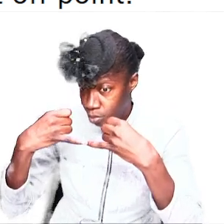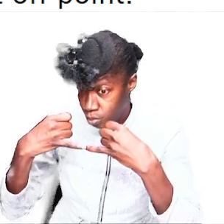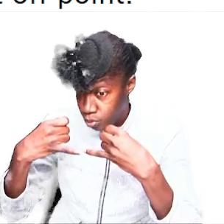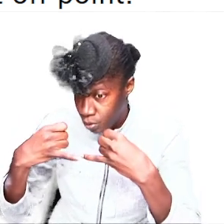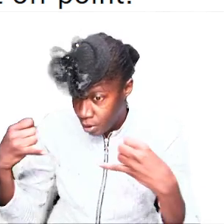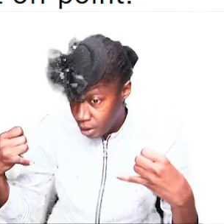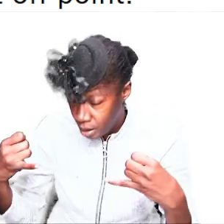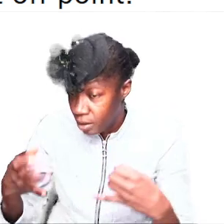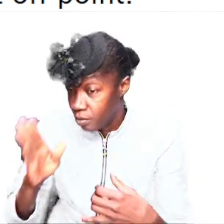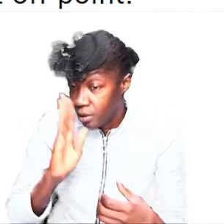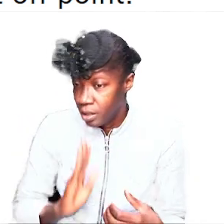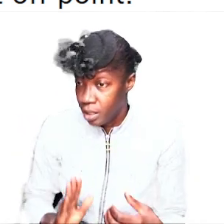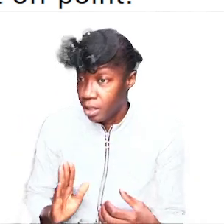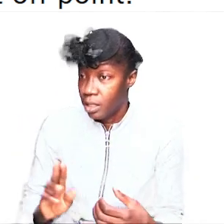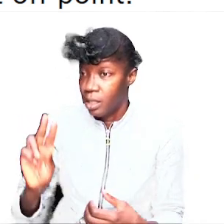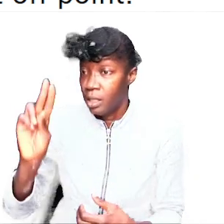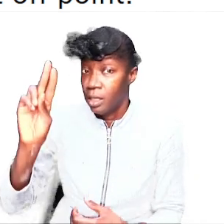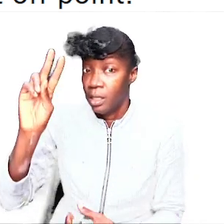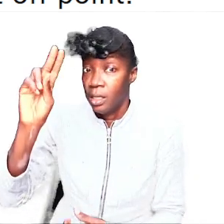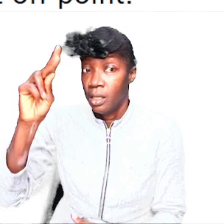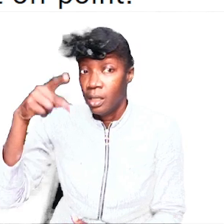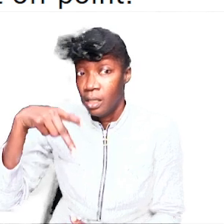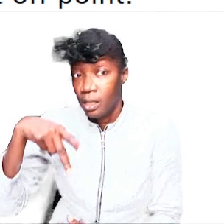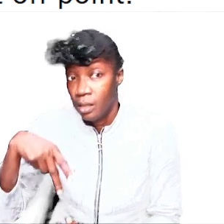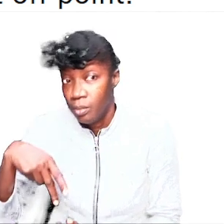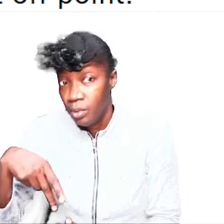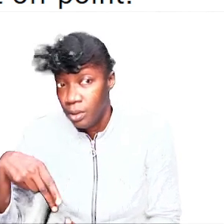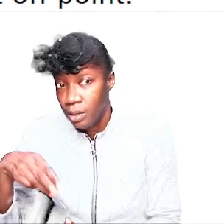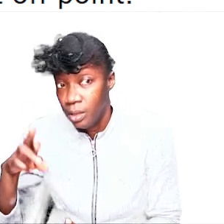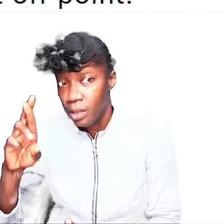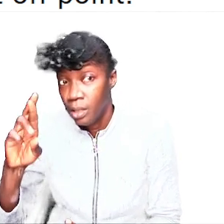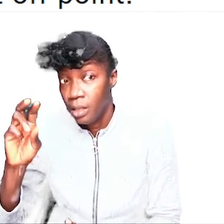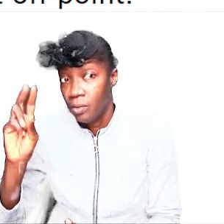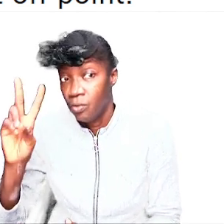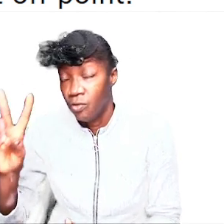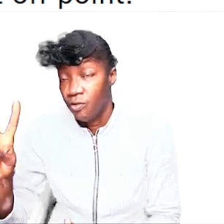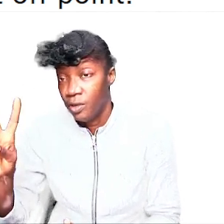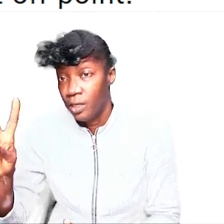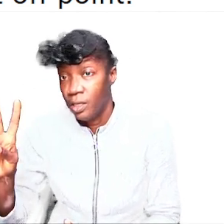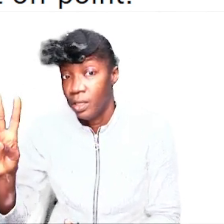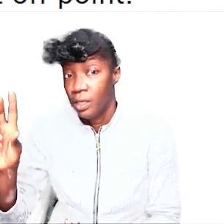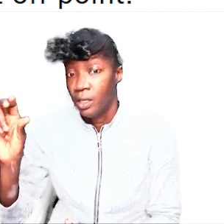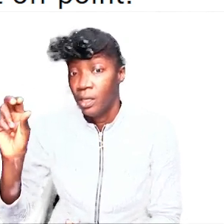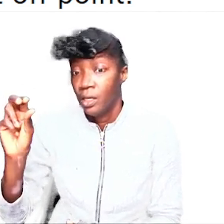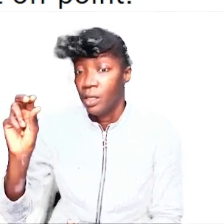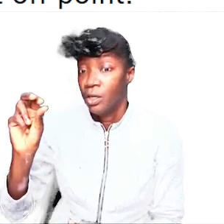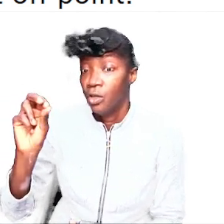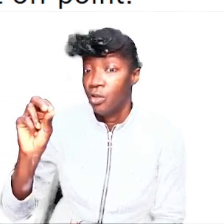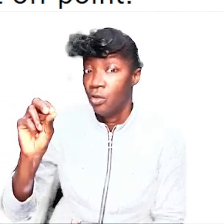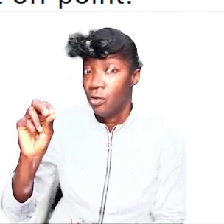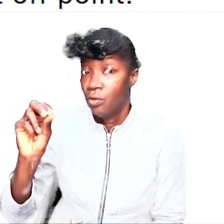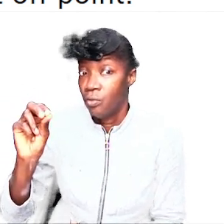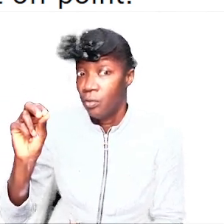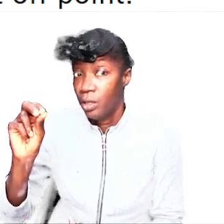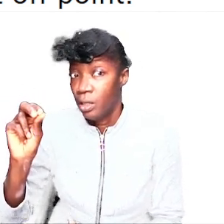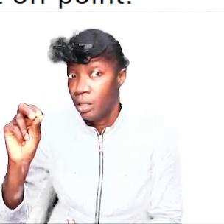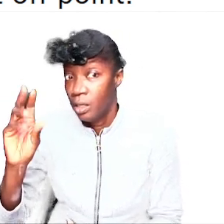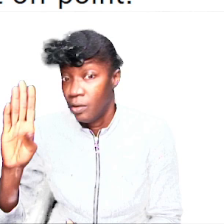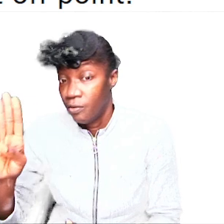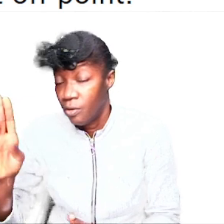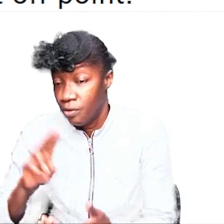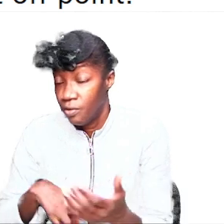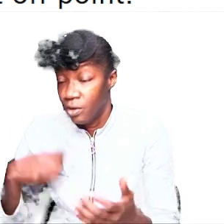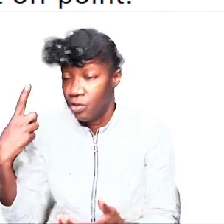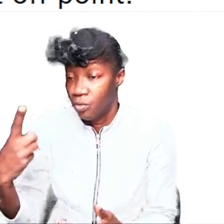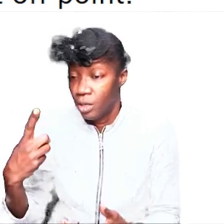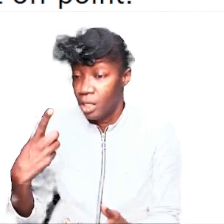Proverbs 29 verse 1, we send it already. He that being often reproved, harden